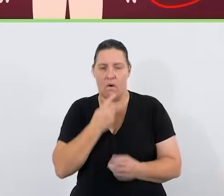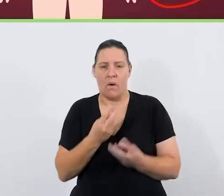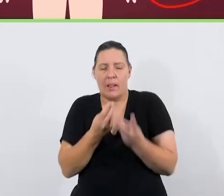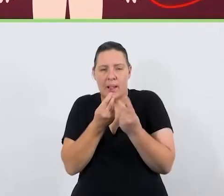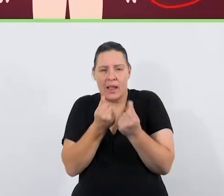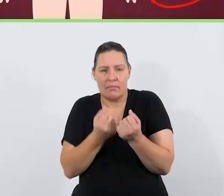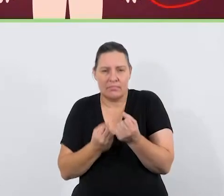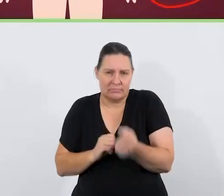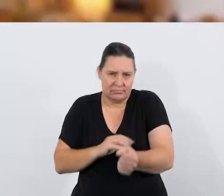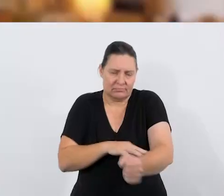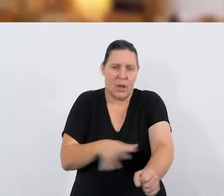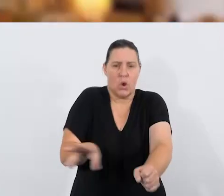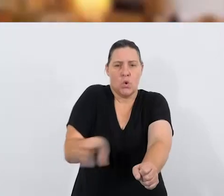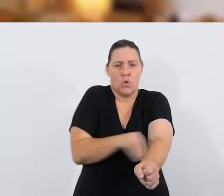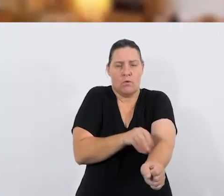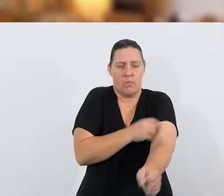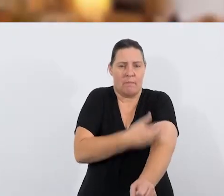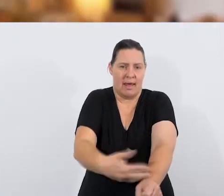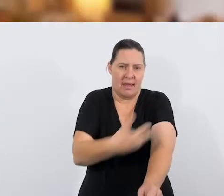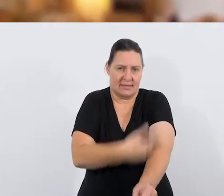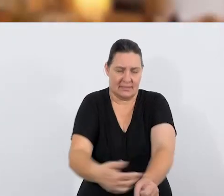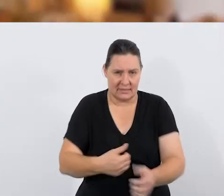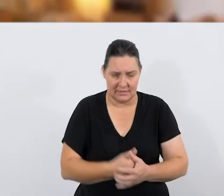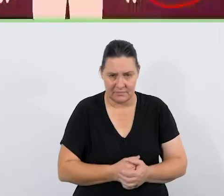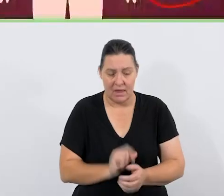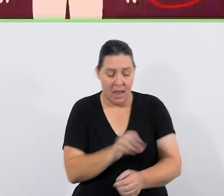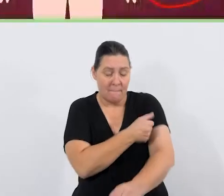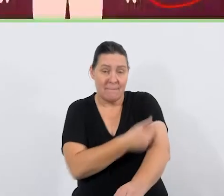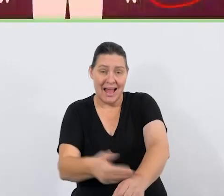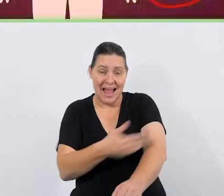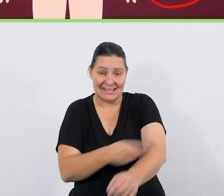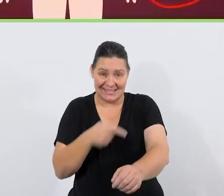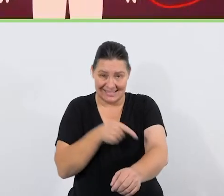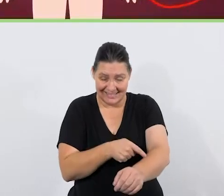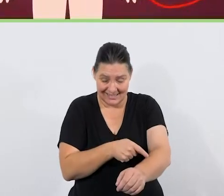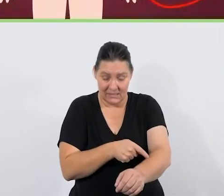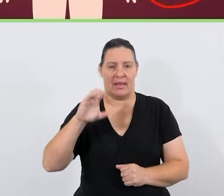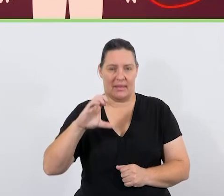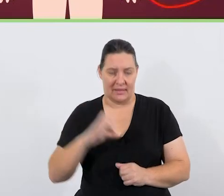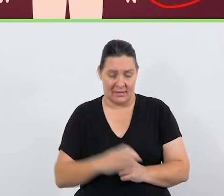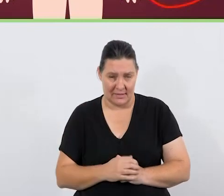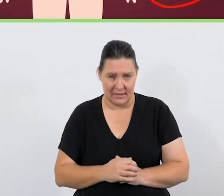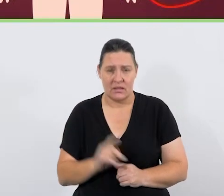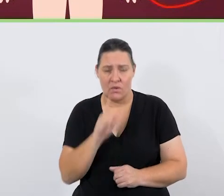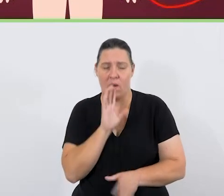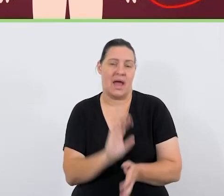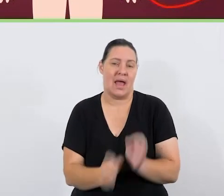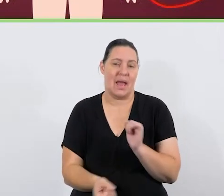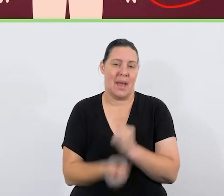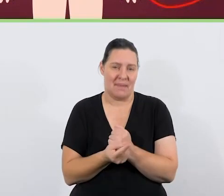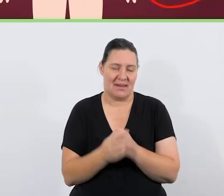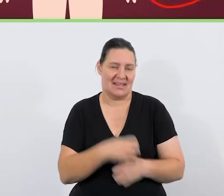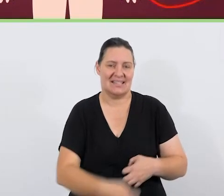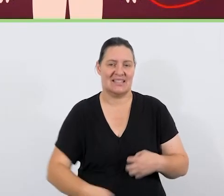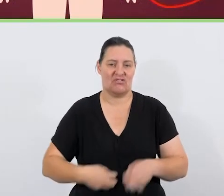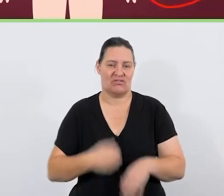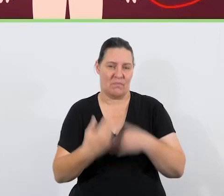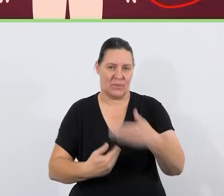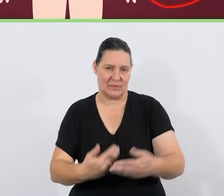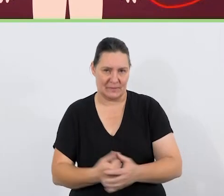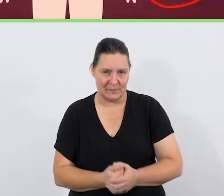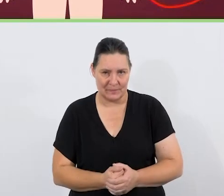intestines, which is what we are going to discuss today, which forms part of the digestive system. So all of these systems, when they come together,